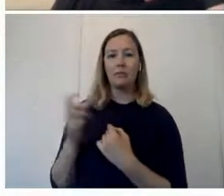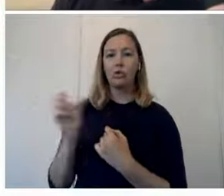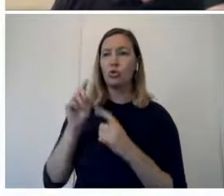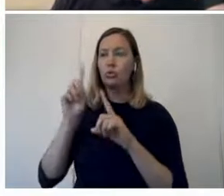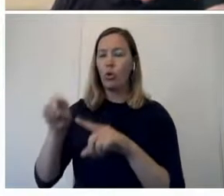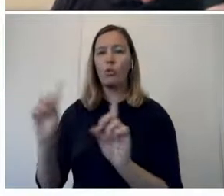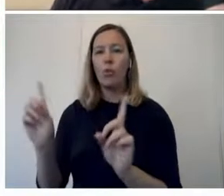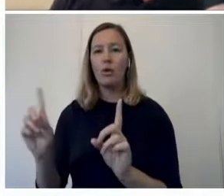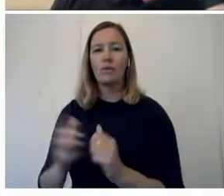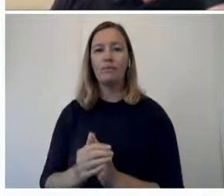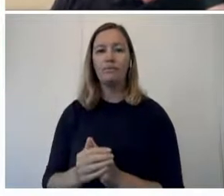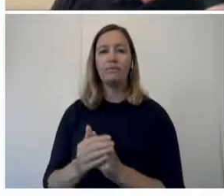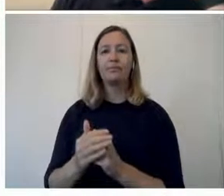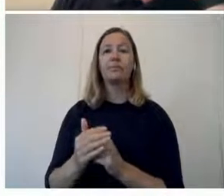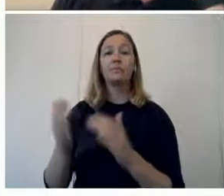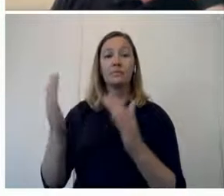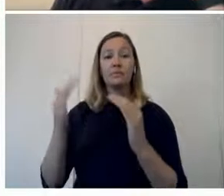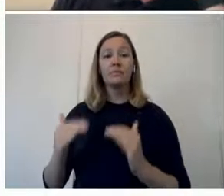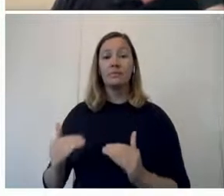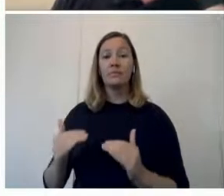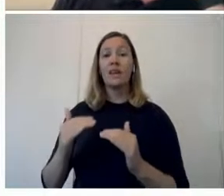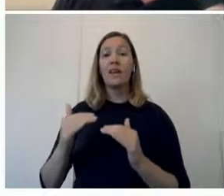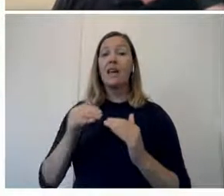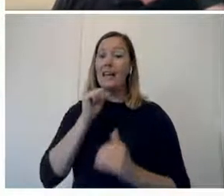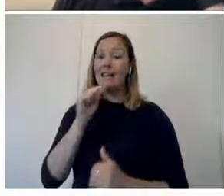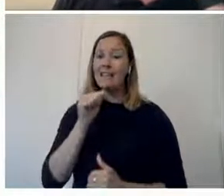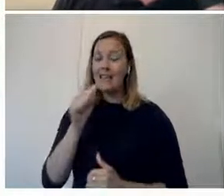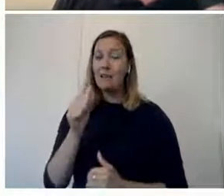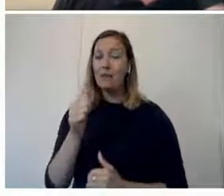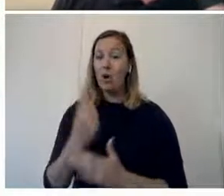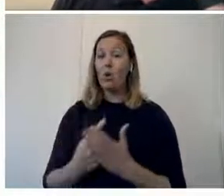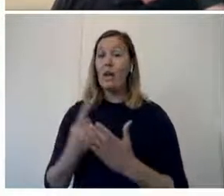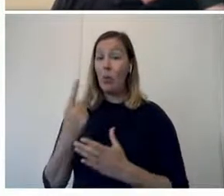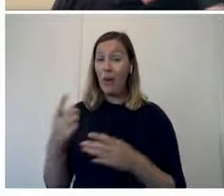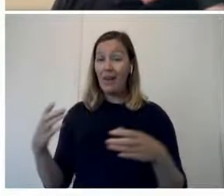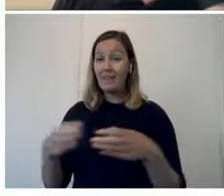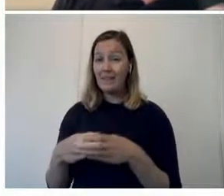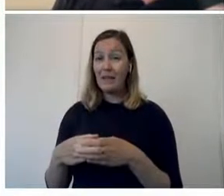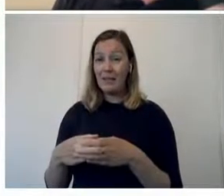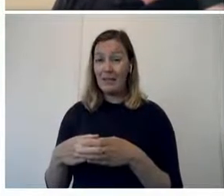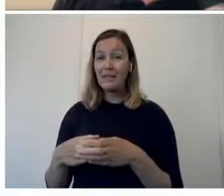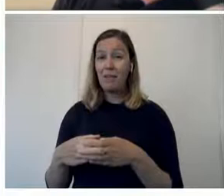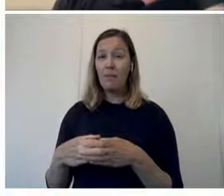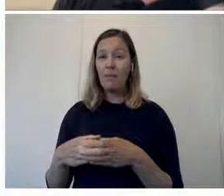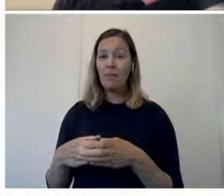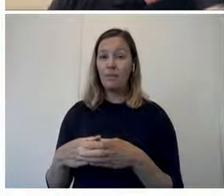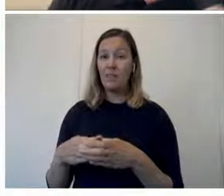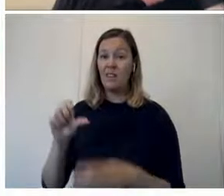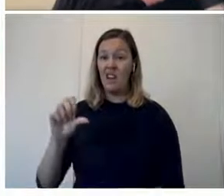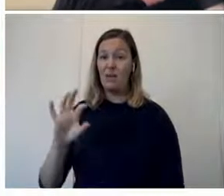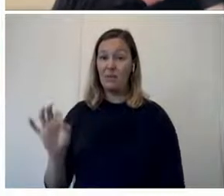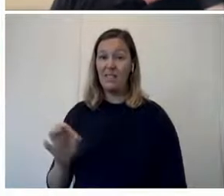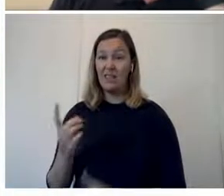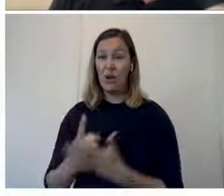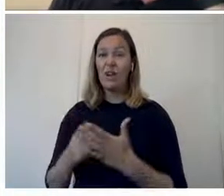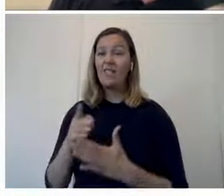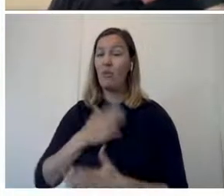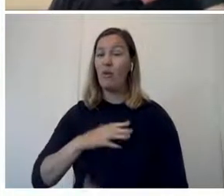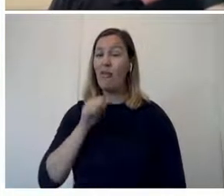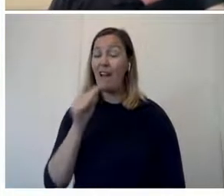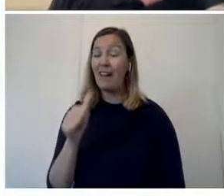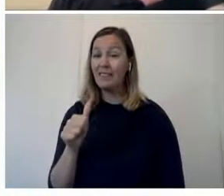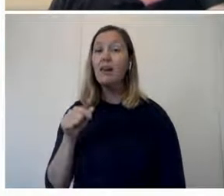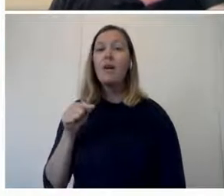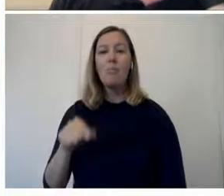And entertainment are pretty much the only segment on here, and there's only 9% of them, and they just want fun,